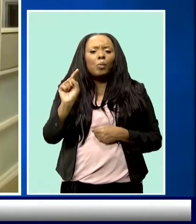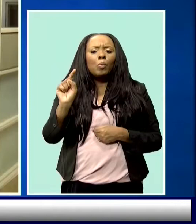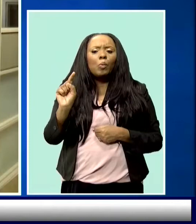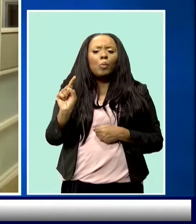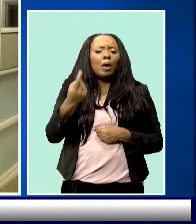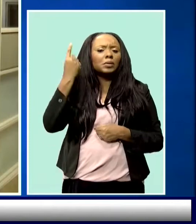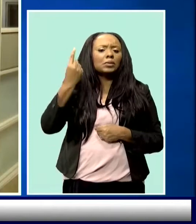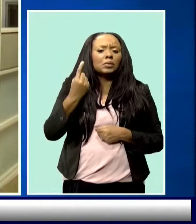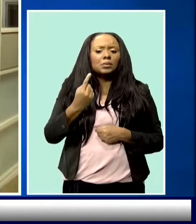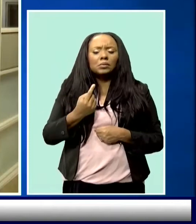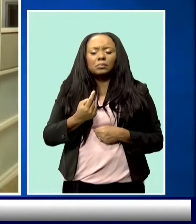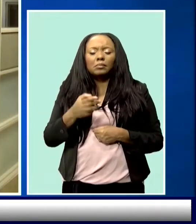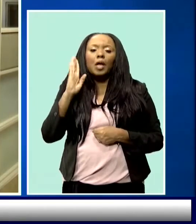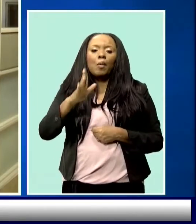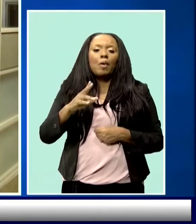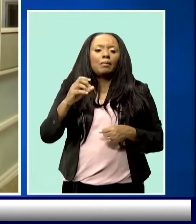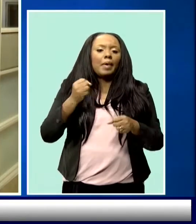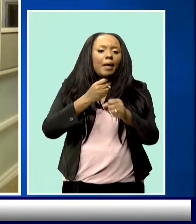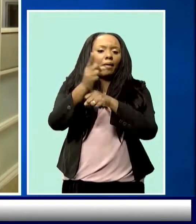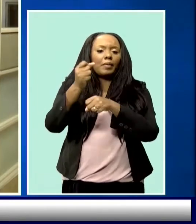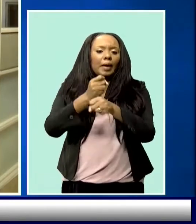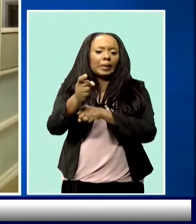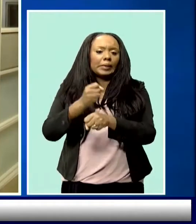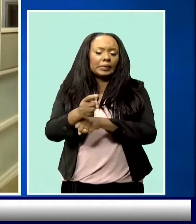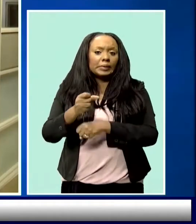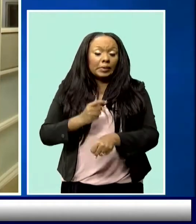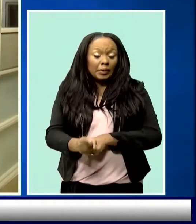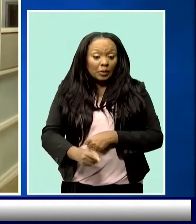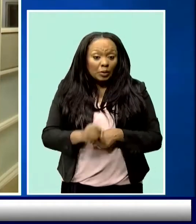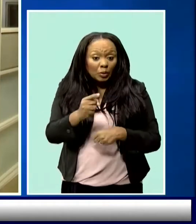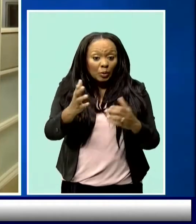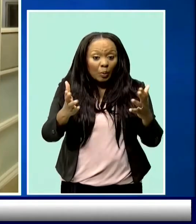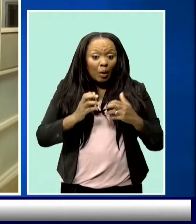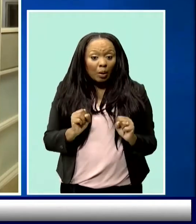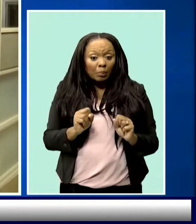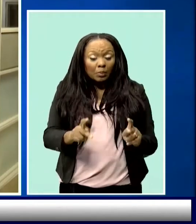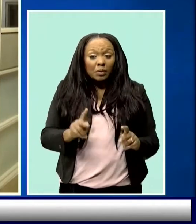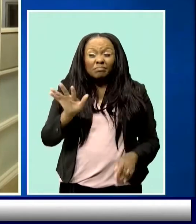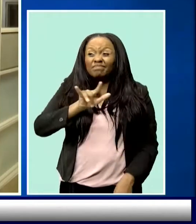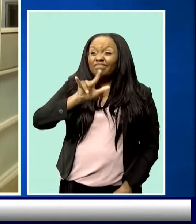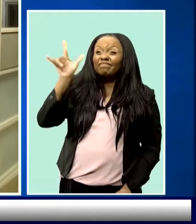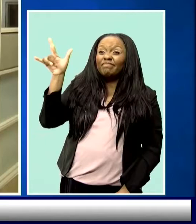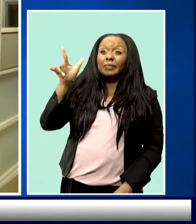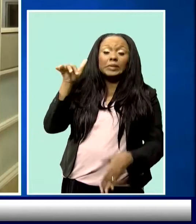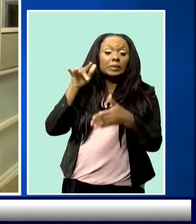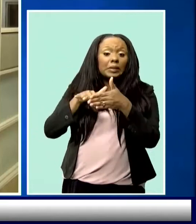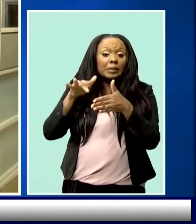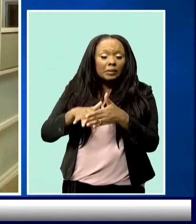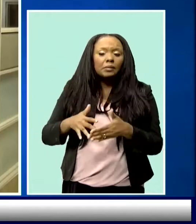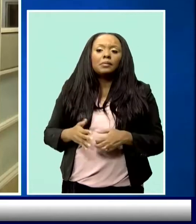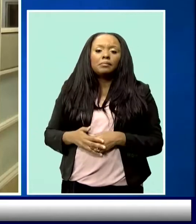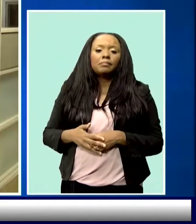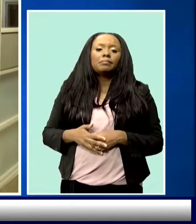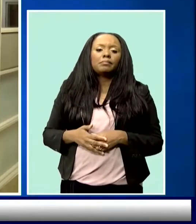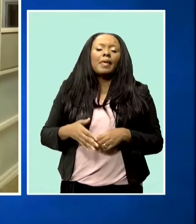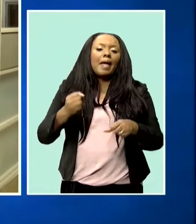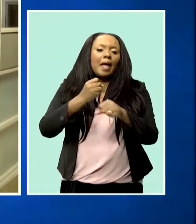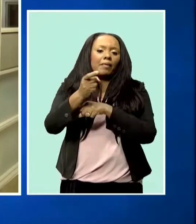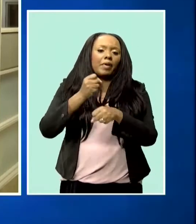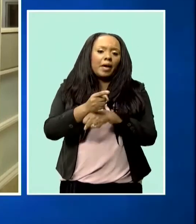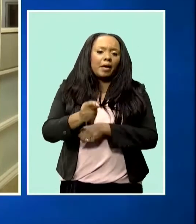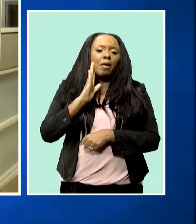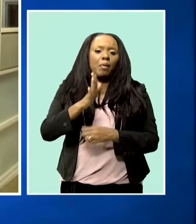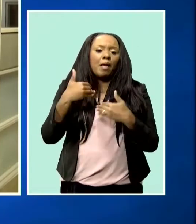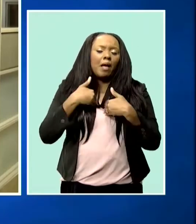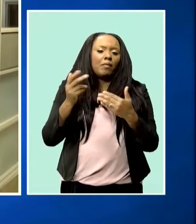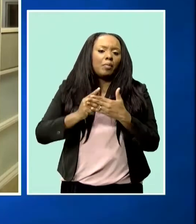will continue every year for those persons who are seeking an opportunity to go to study. Part of our